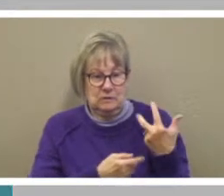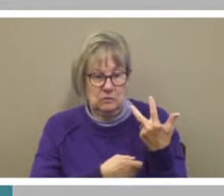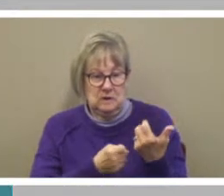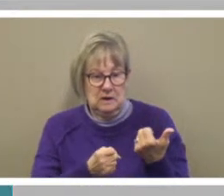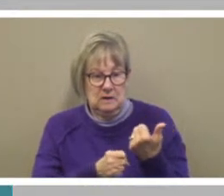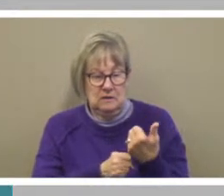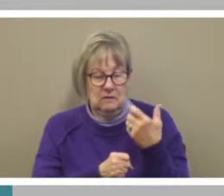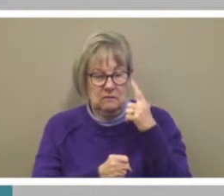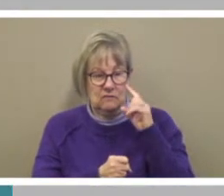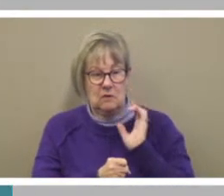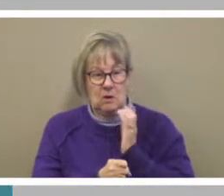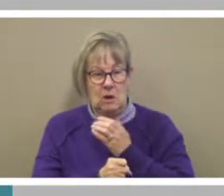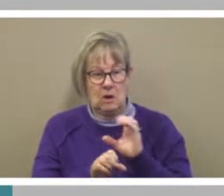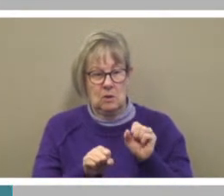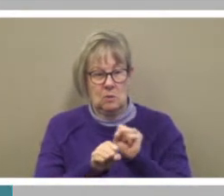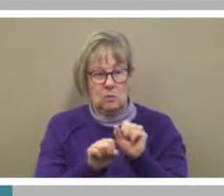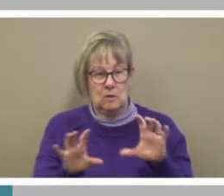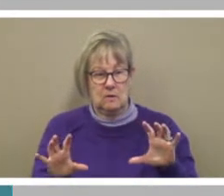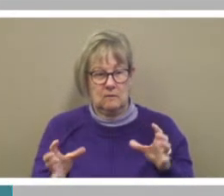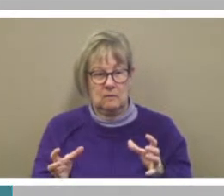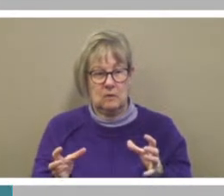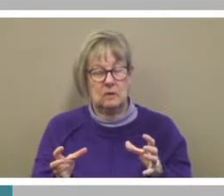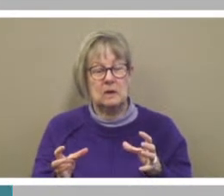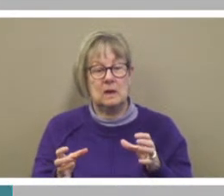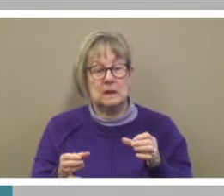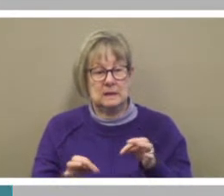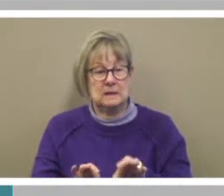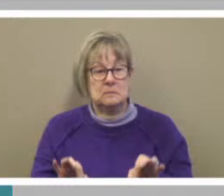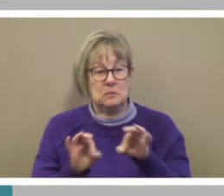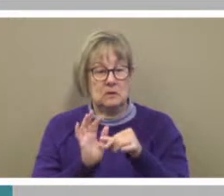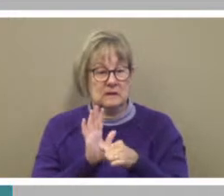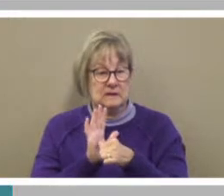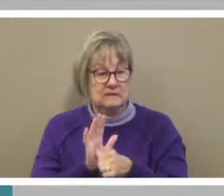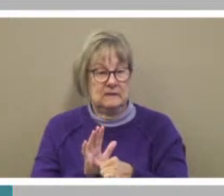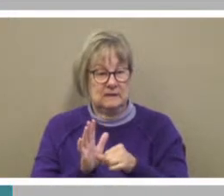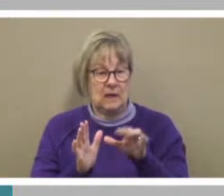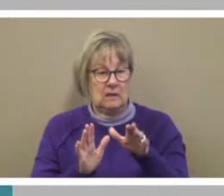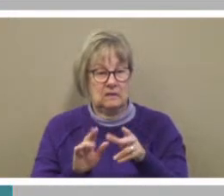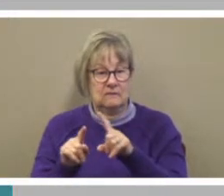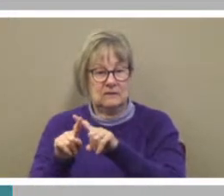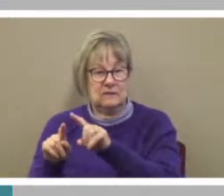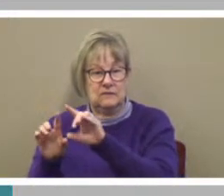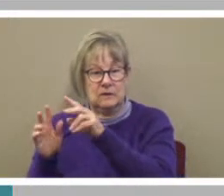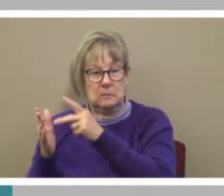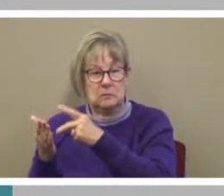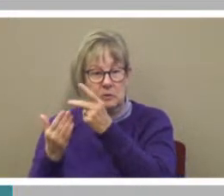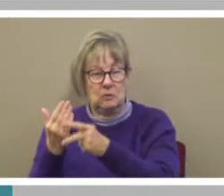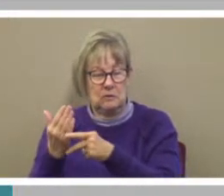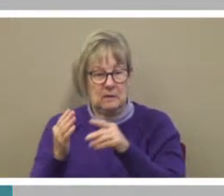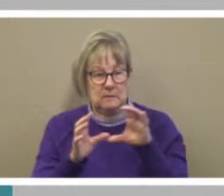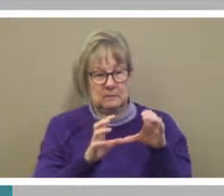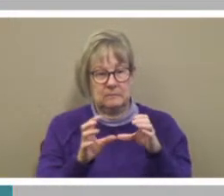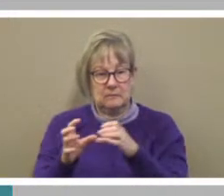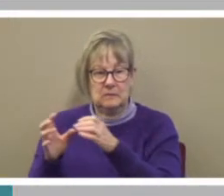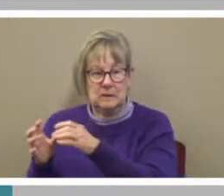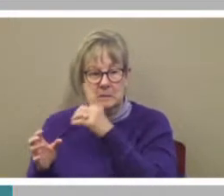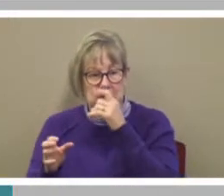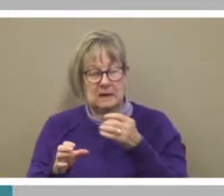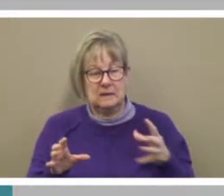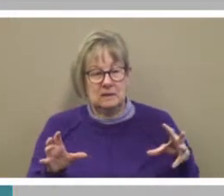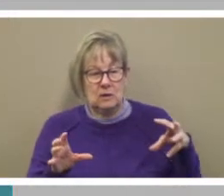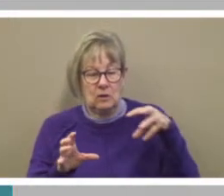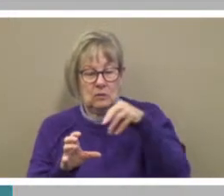for our workforce. It's important to highlight all of these various programs because they do go into the overall benefits